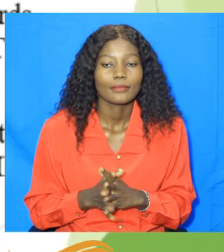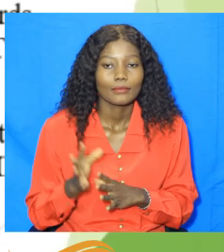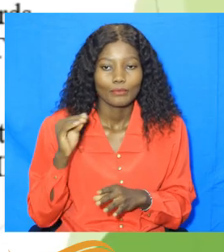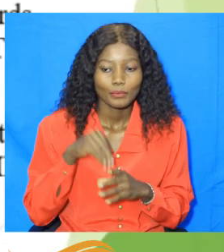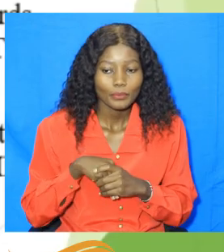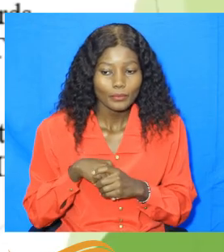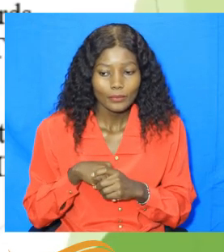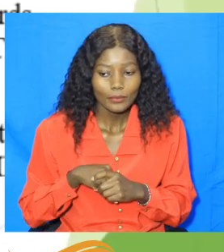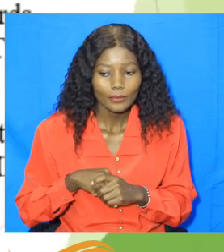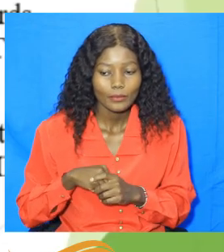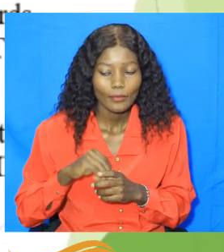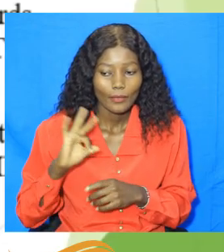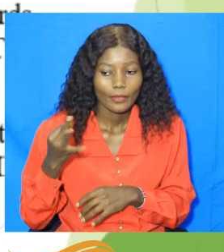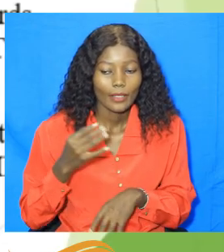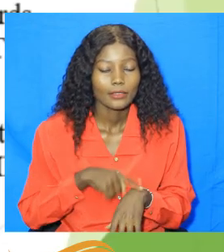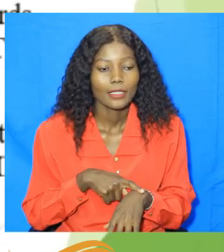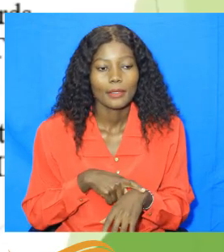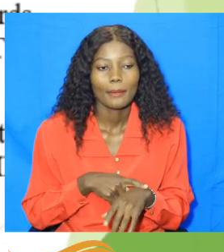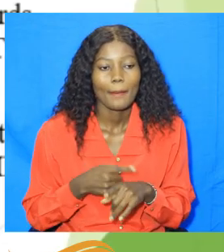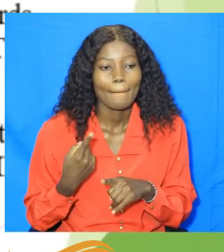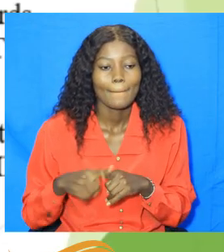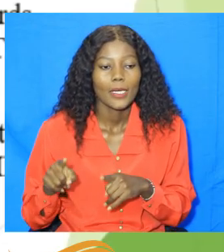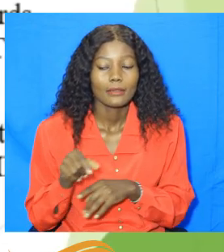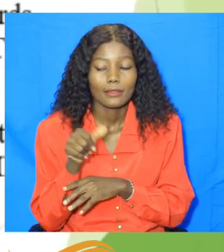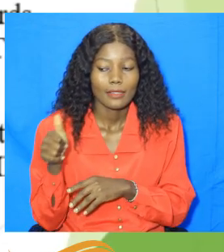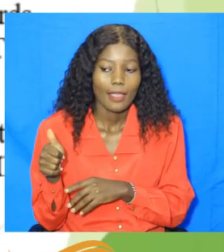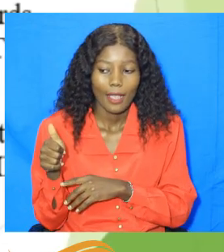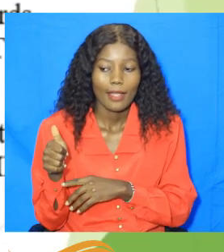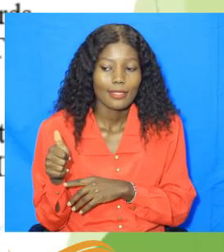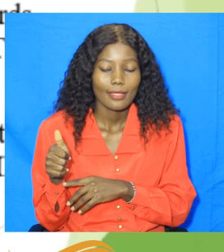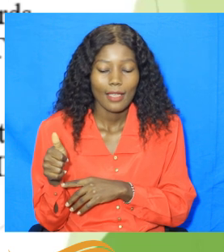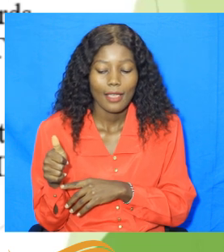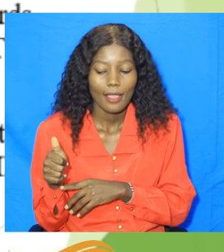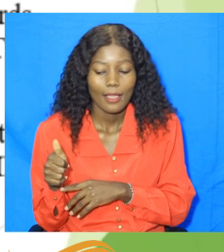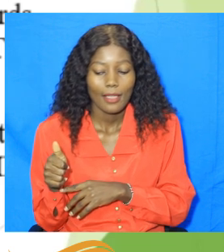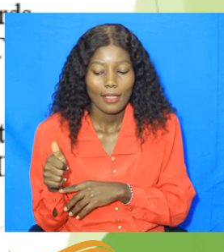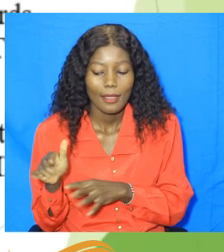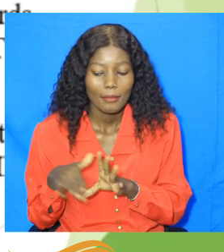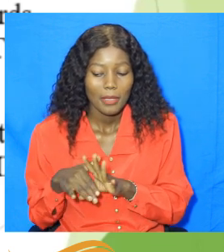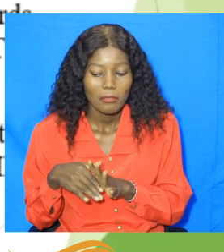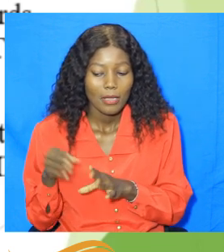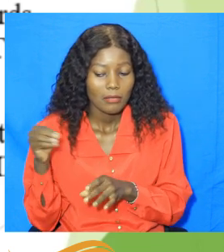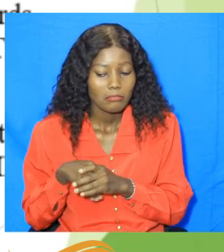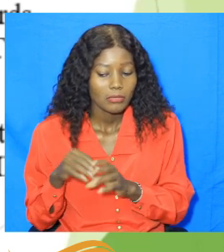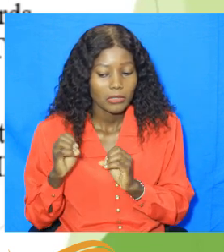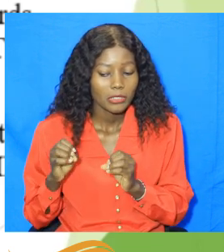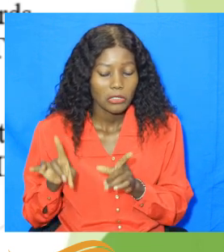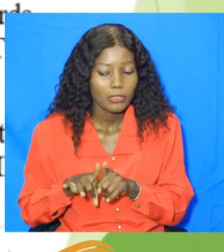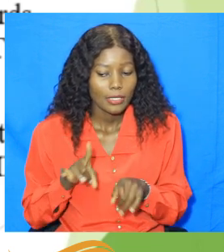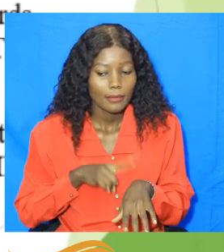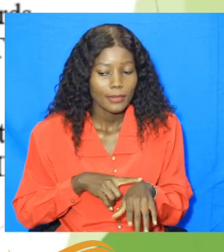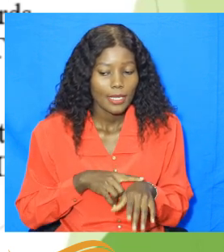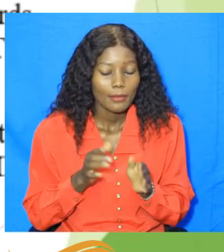scores the third time, but the other opponent was not lucky to score at the same time with